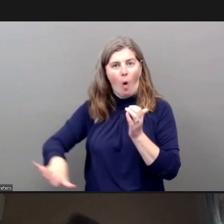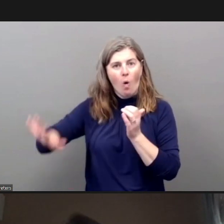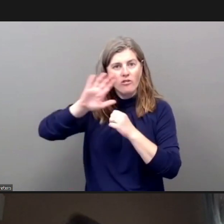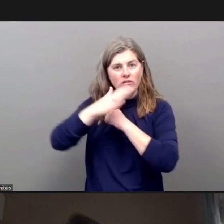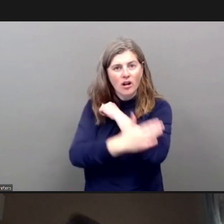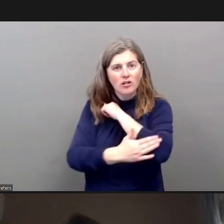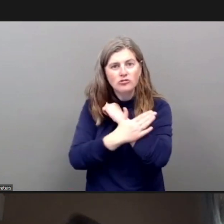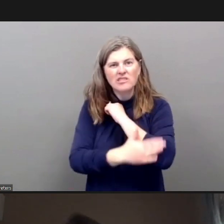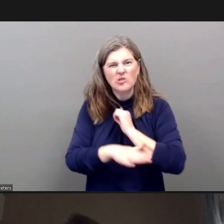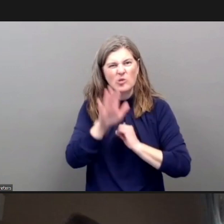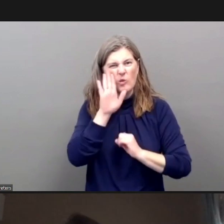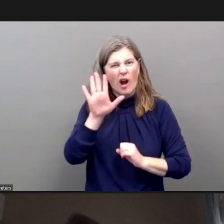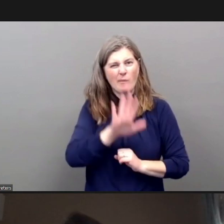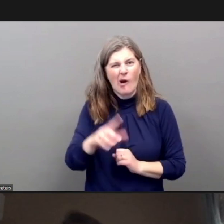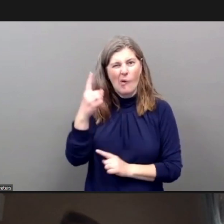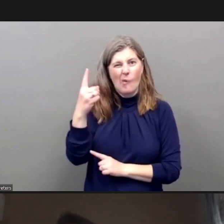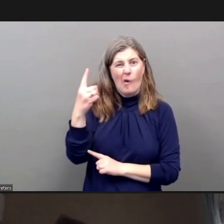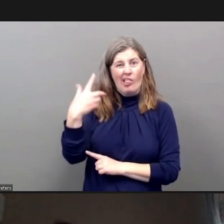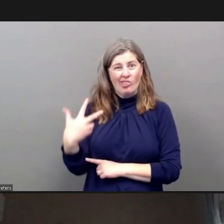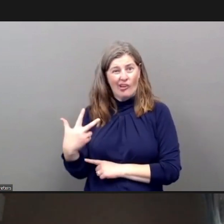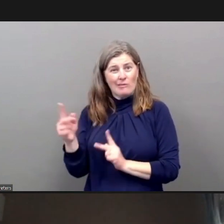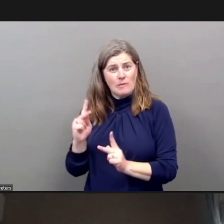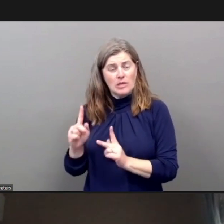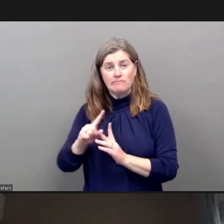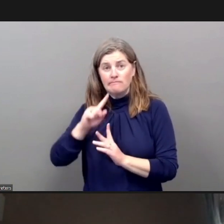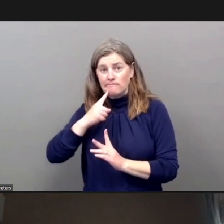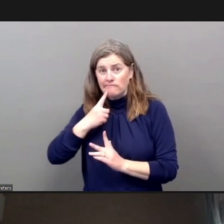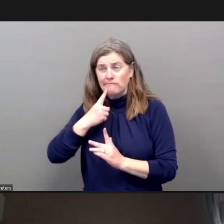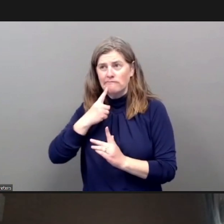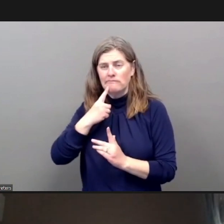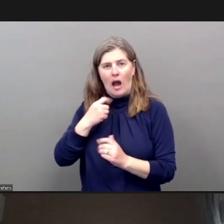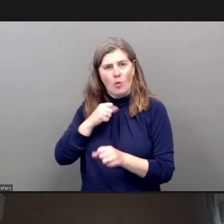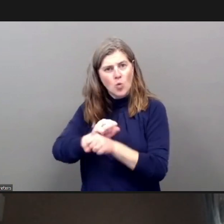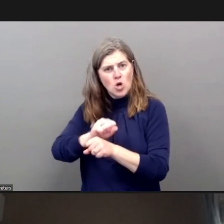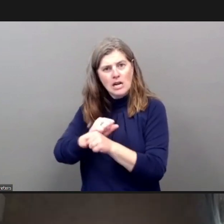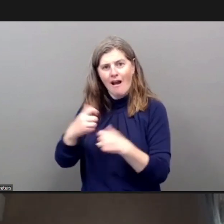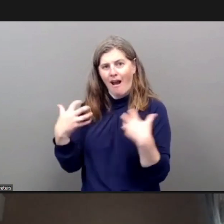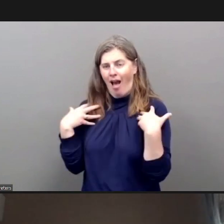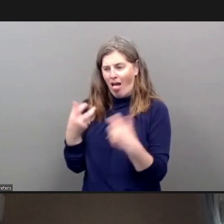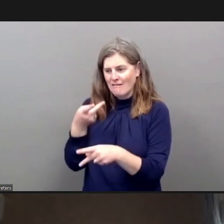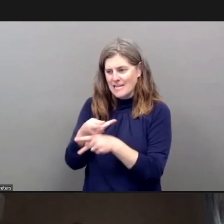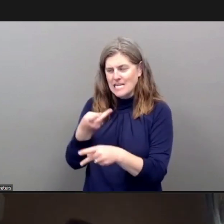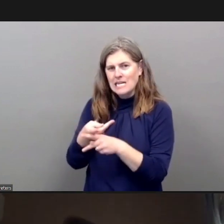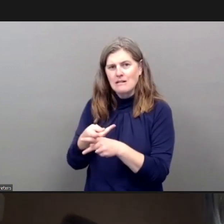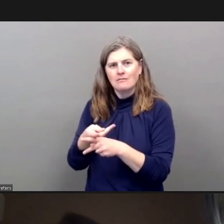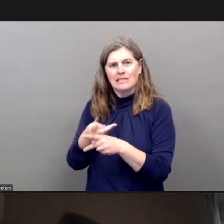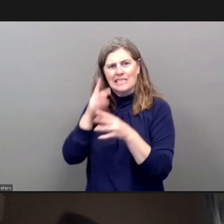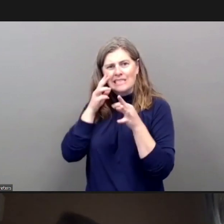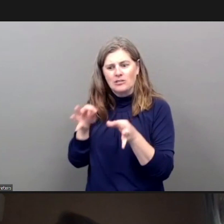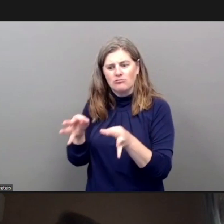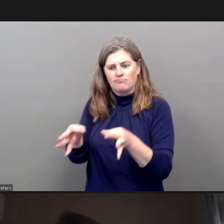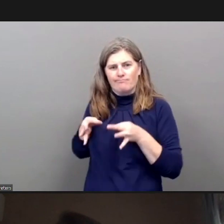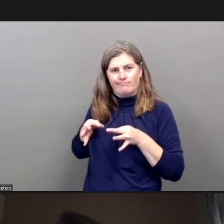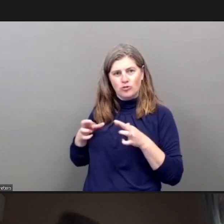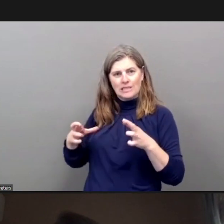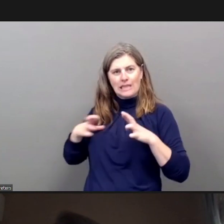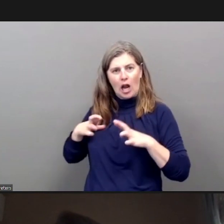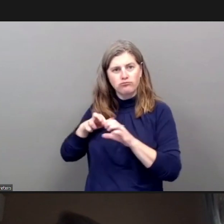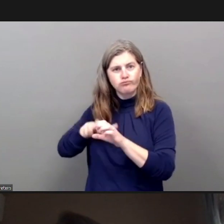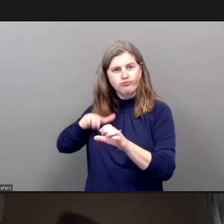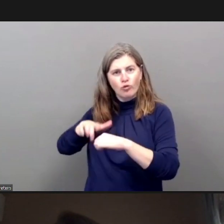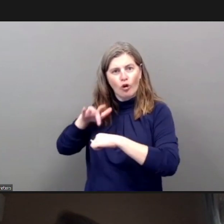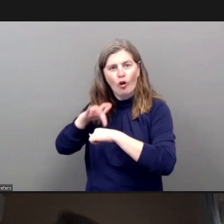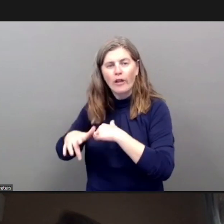a third of people seriously consider, that were in healthcare seriously considering early retirement or changes.